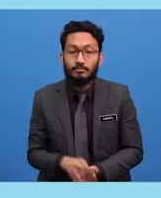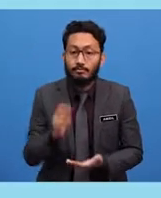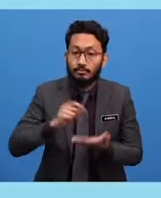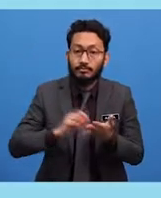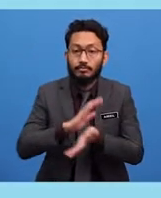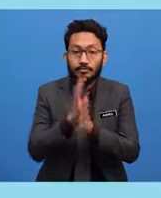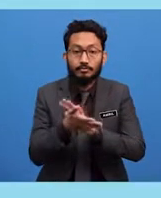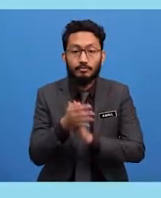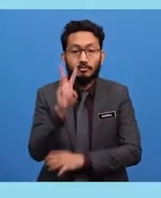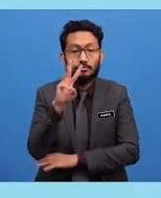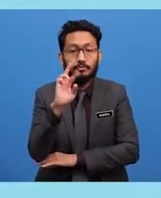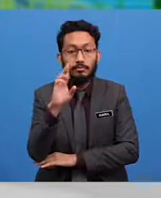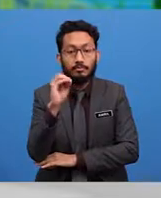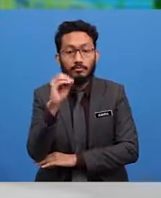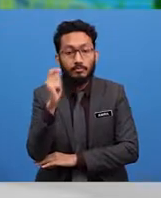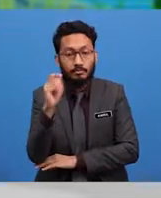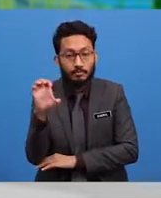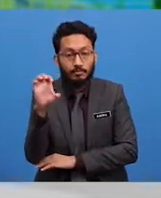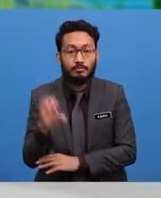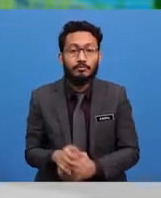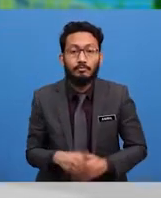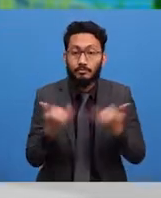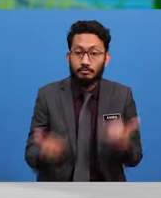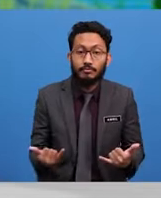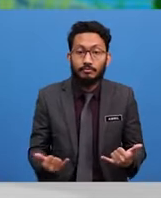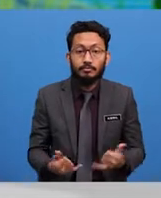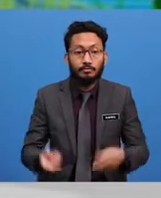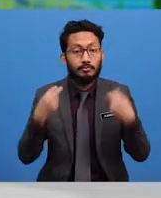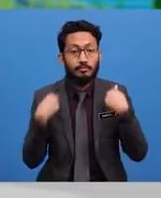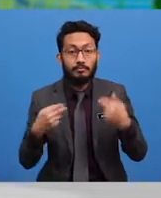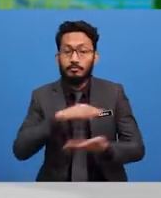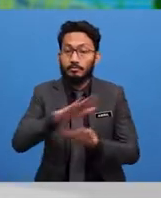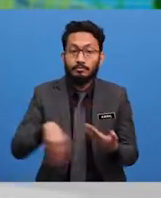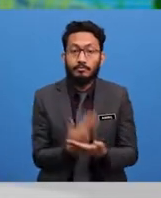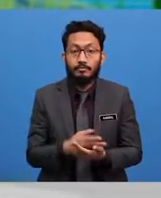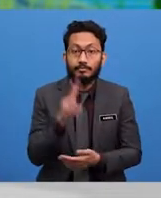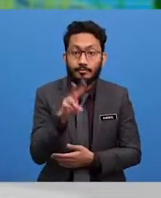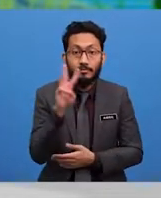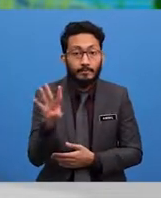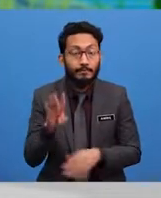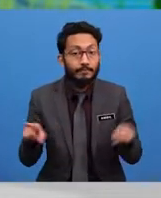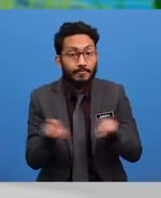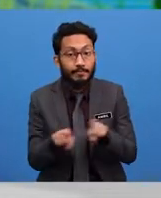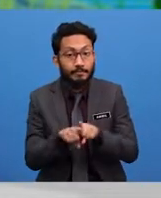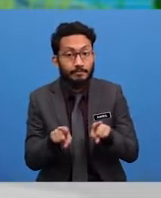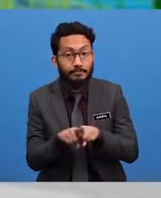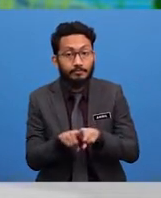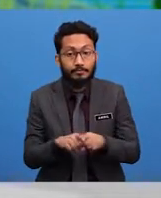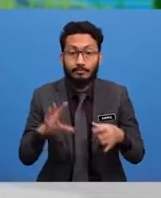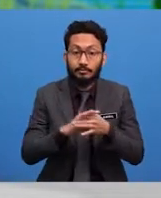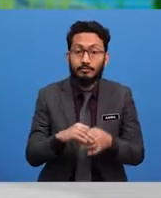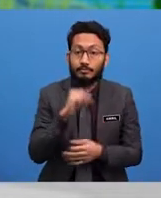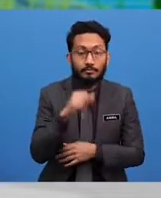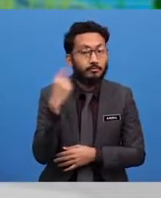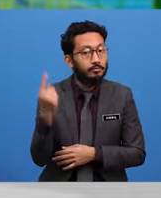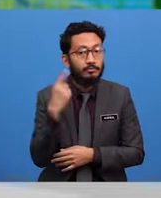write and wrote. There you have it, all 34 pairs of irregular verbs. Mind you